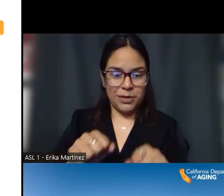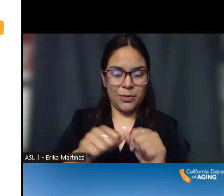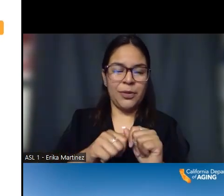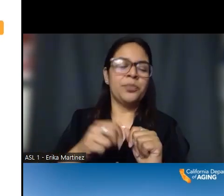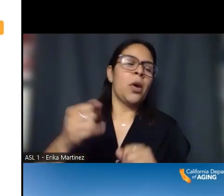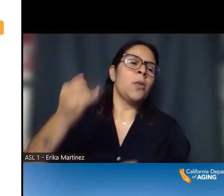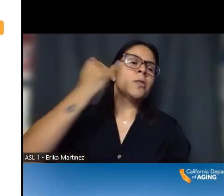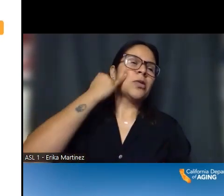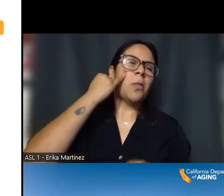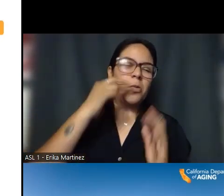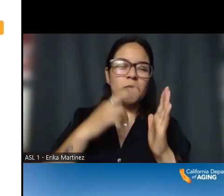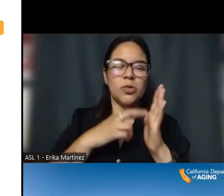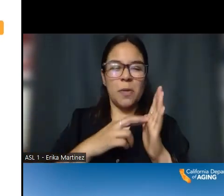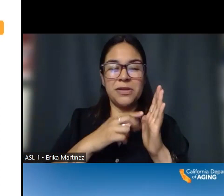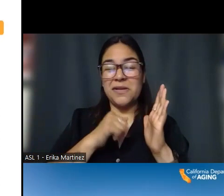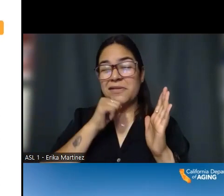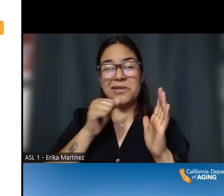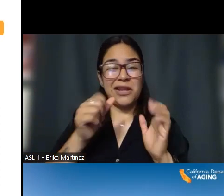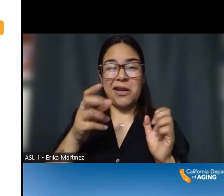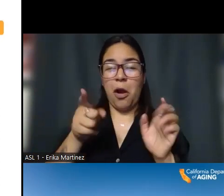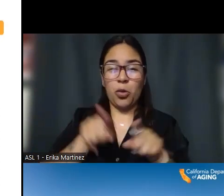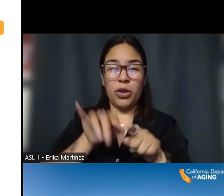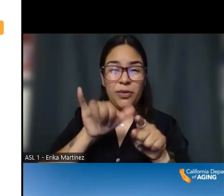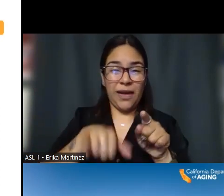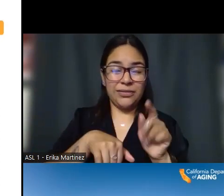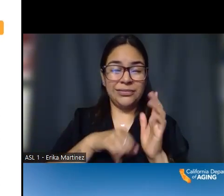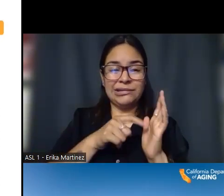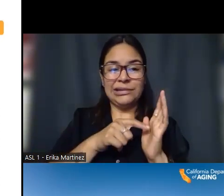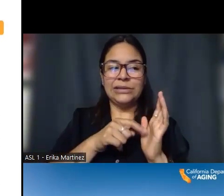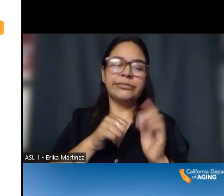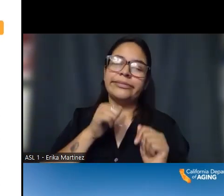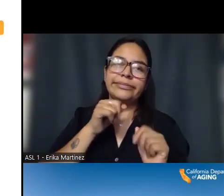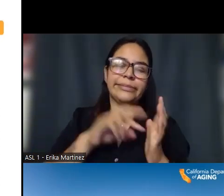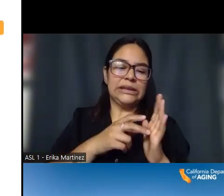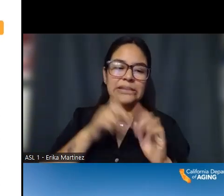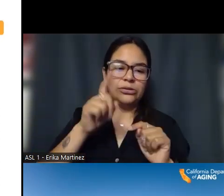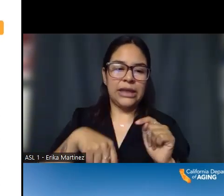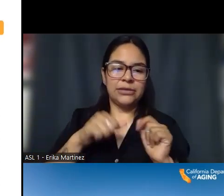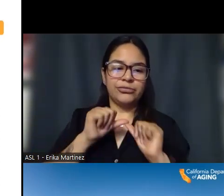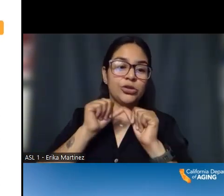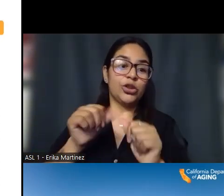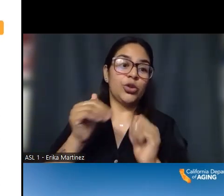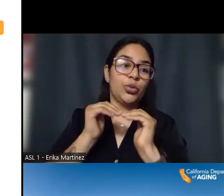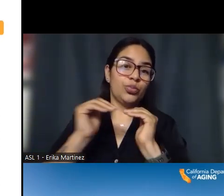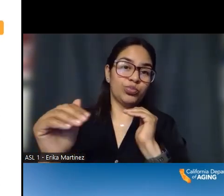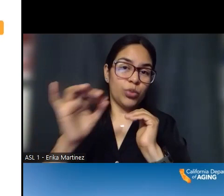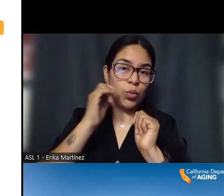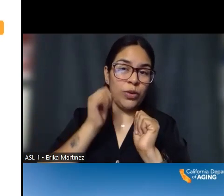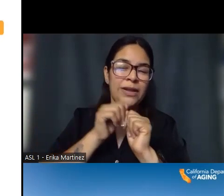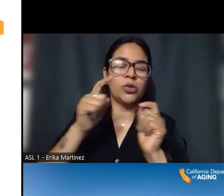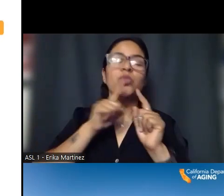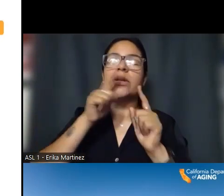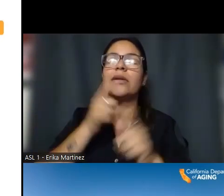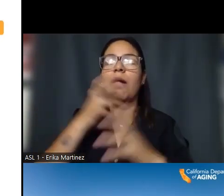doesn't agree, then the intervention will not take place. So there's a lot of discussion